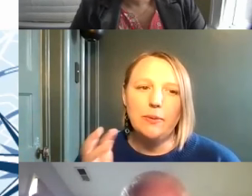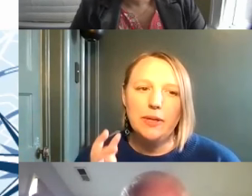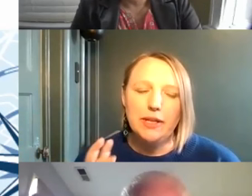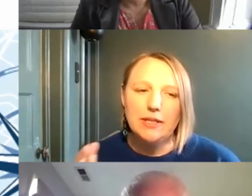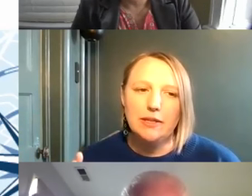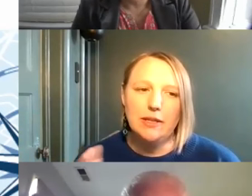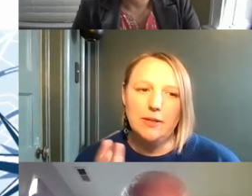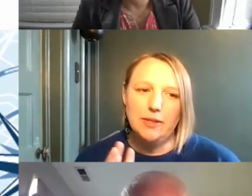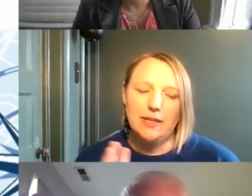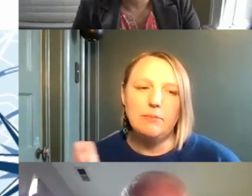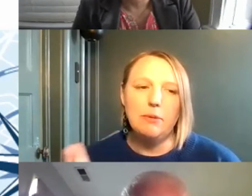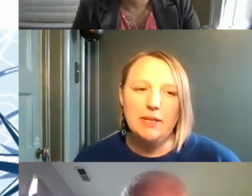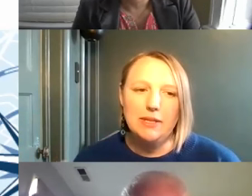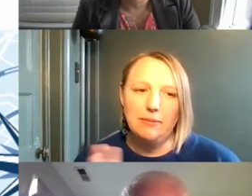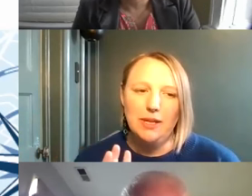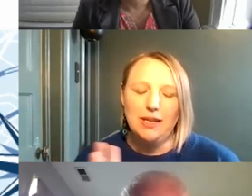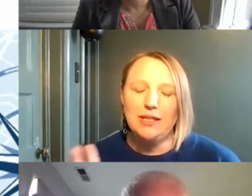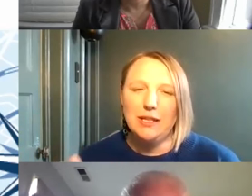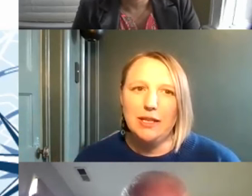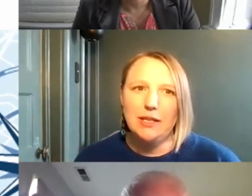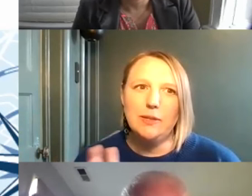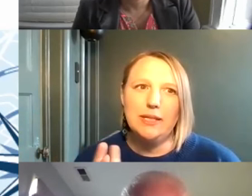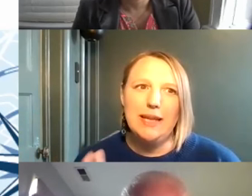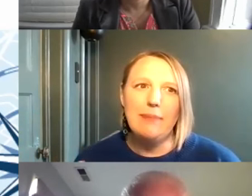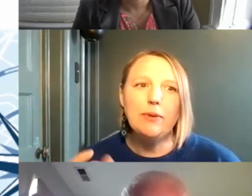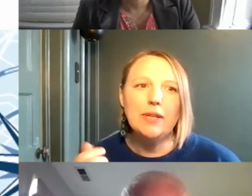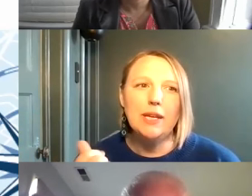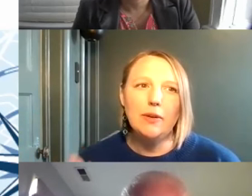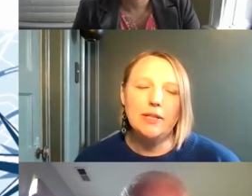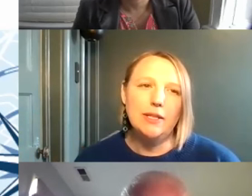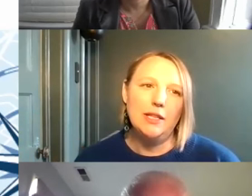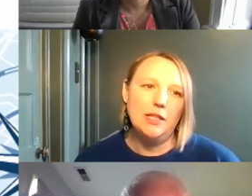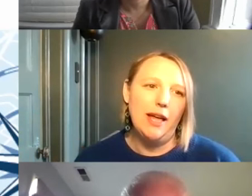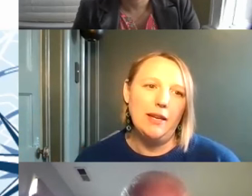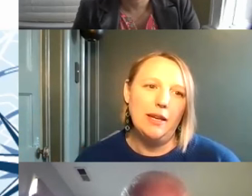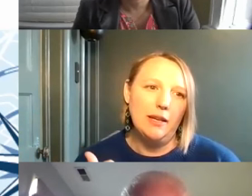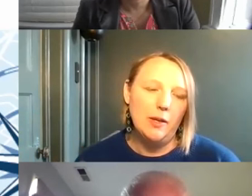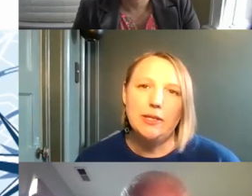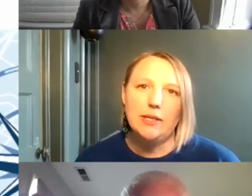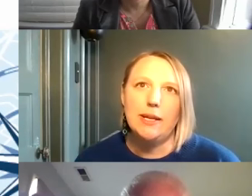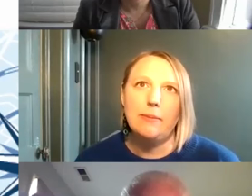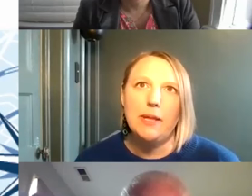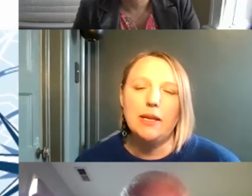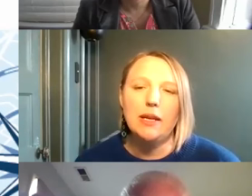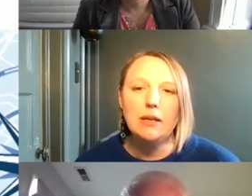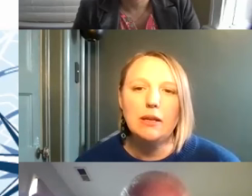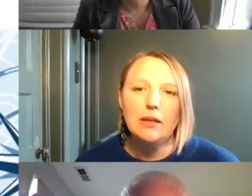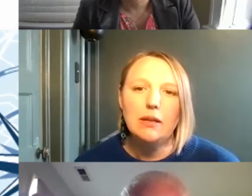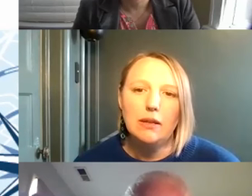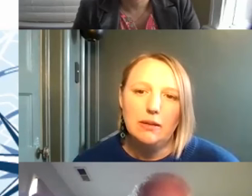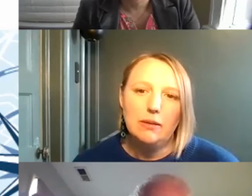together to really start to use it as a momentum to continue to adapt with increased intentionality and increased